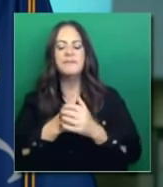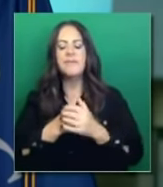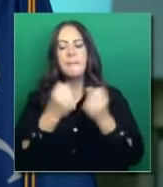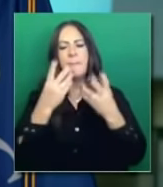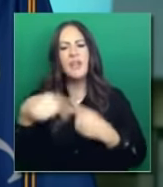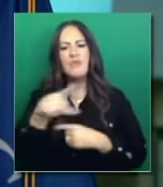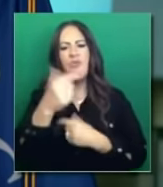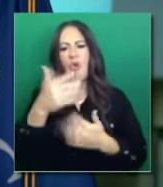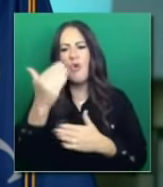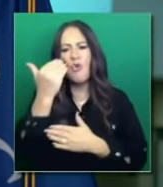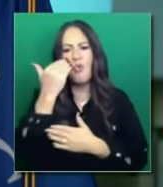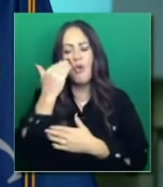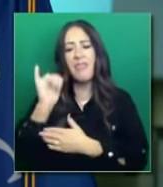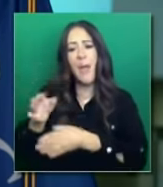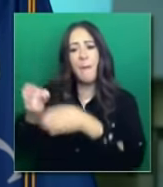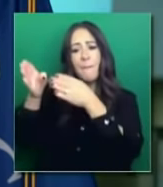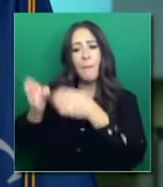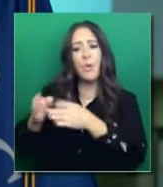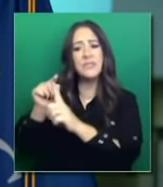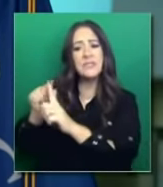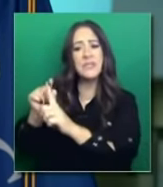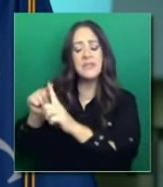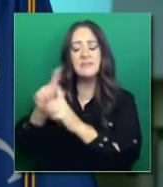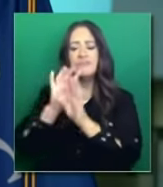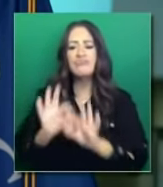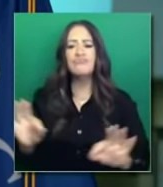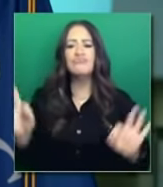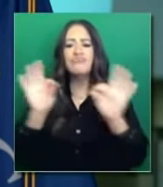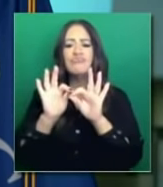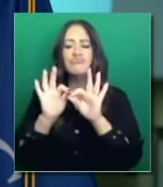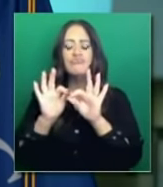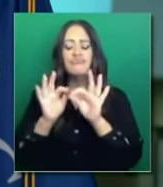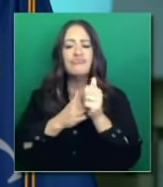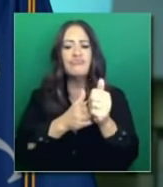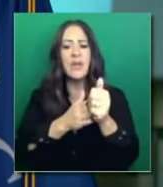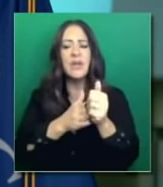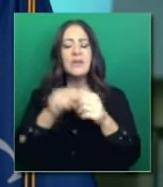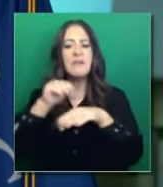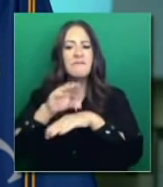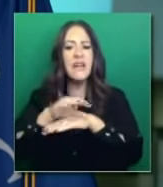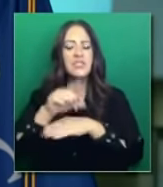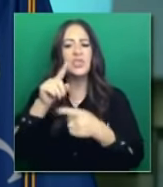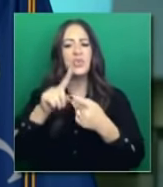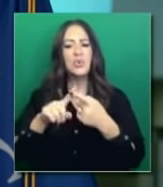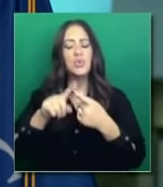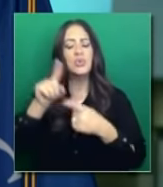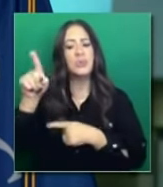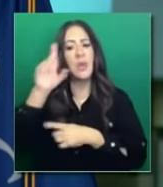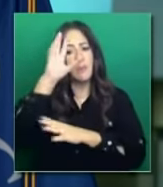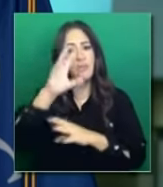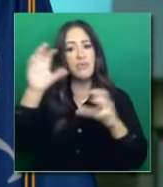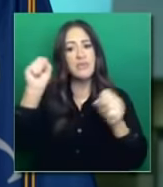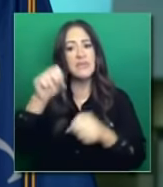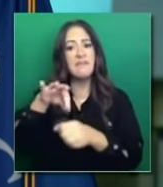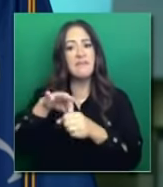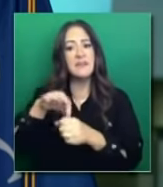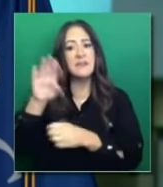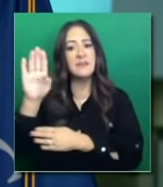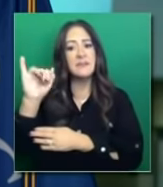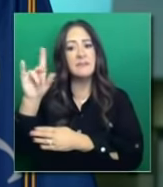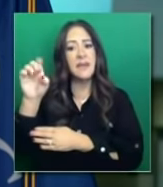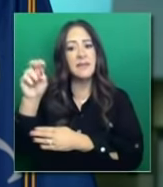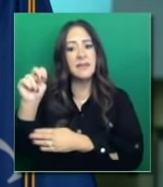a critical lead and advisor to the president-elect in terms of many of these same efforts.